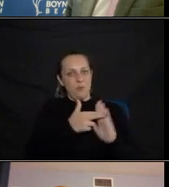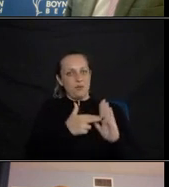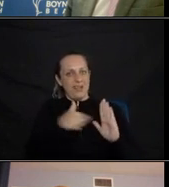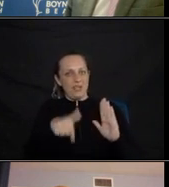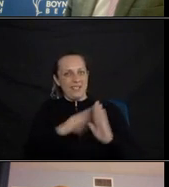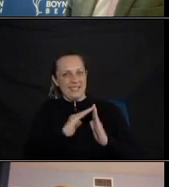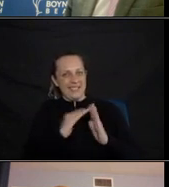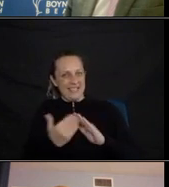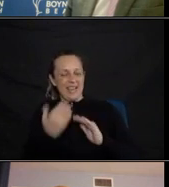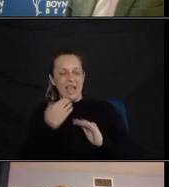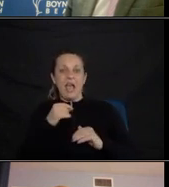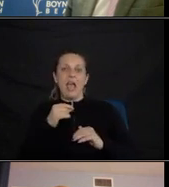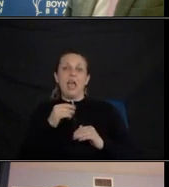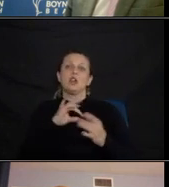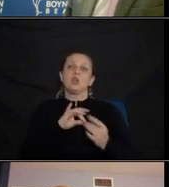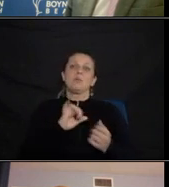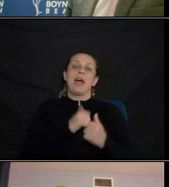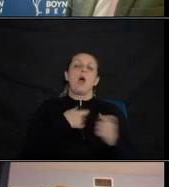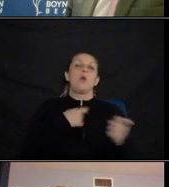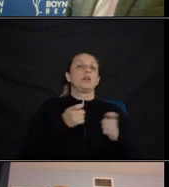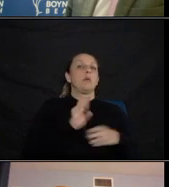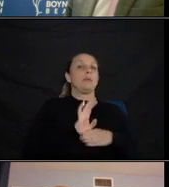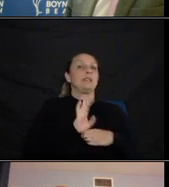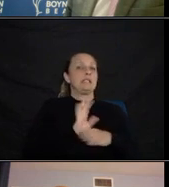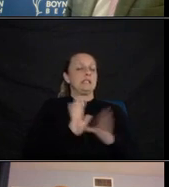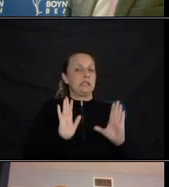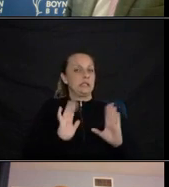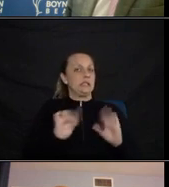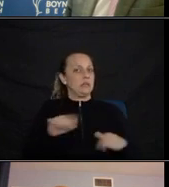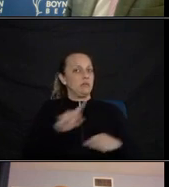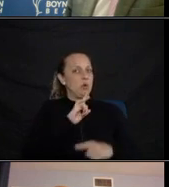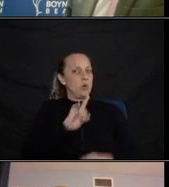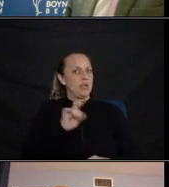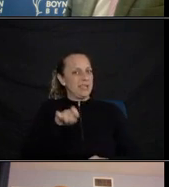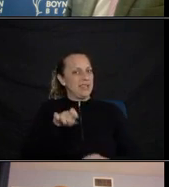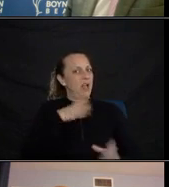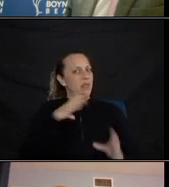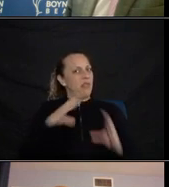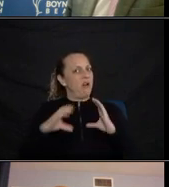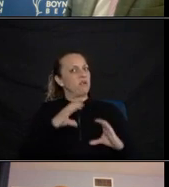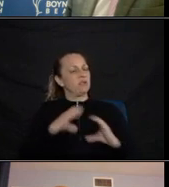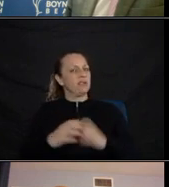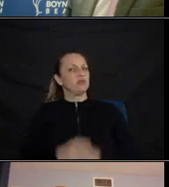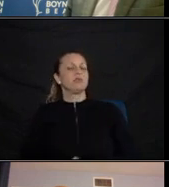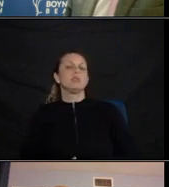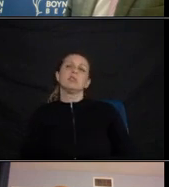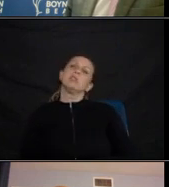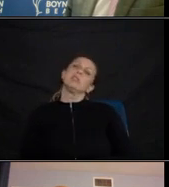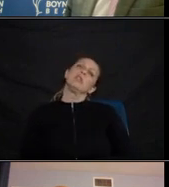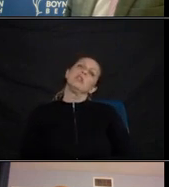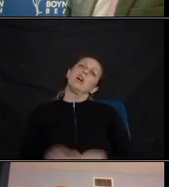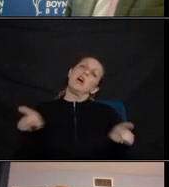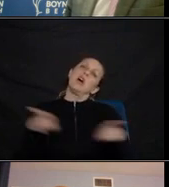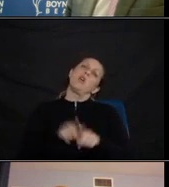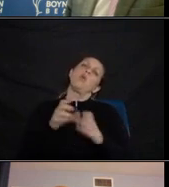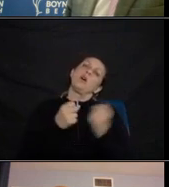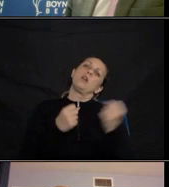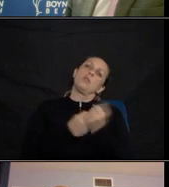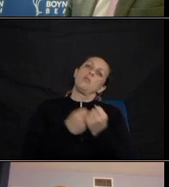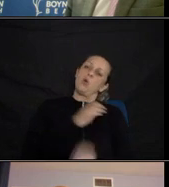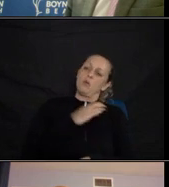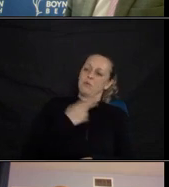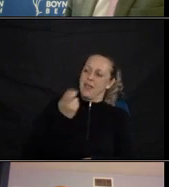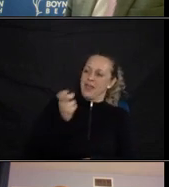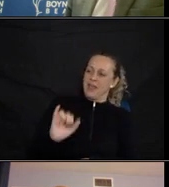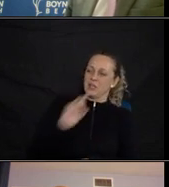city in terms of how we conduct business. And so we really do need to have that conversation. I also want to support what Commissioner Hay